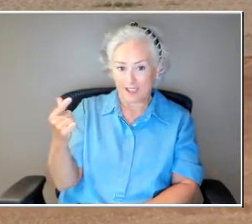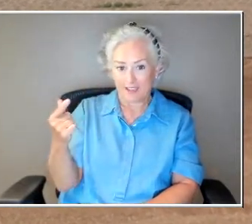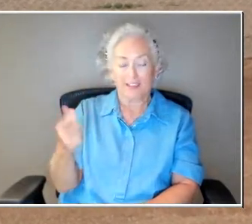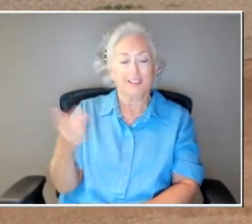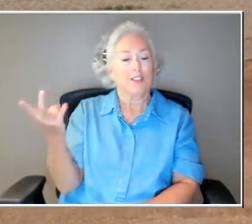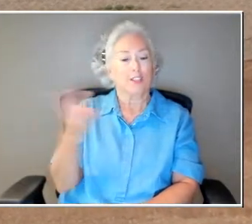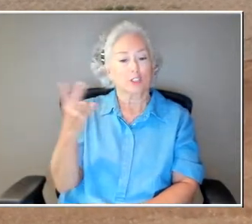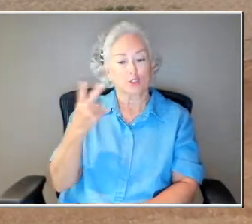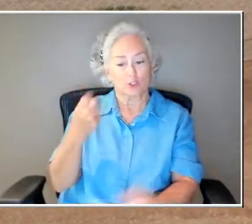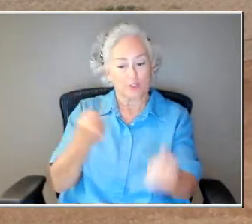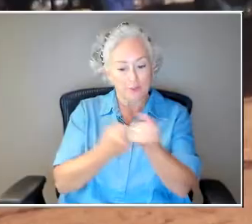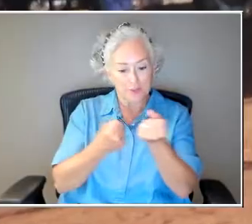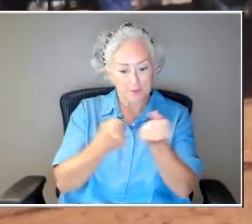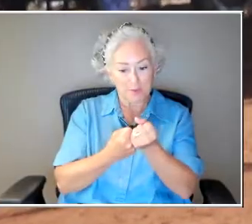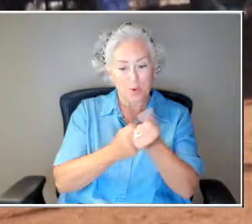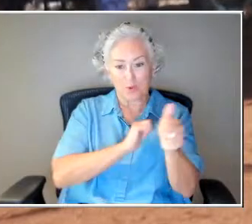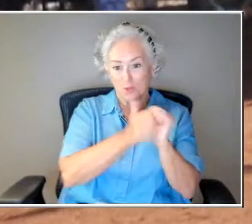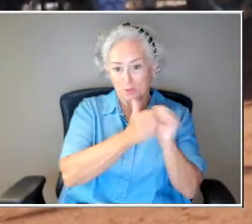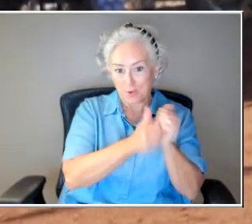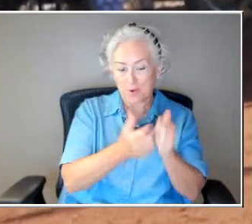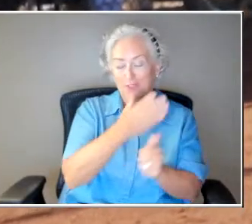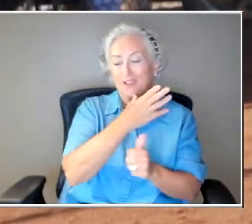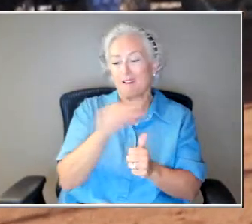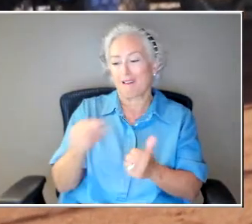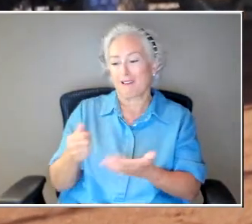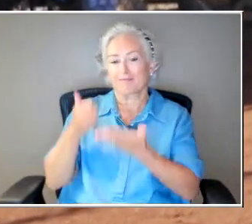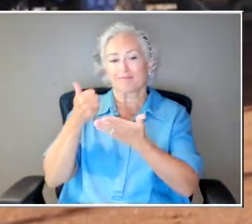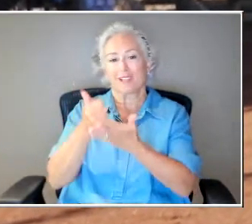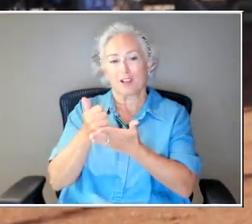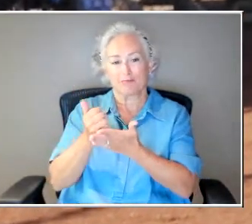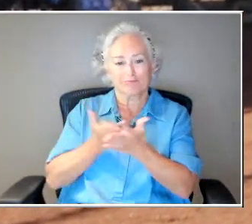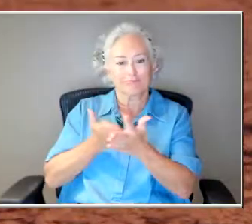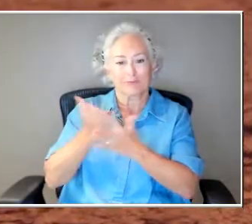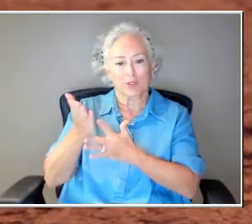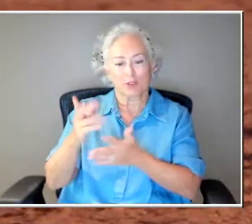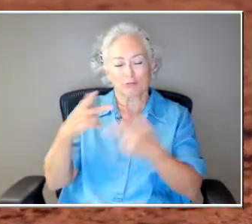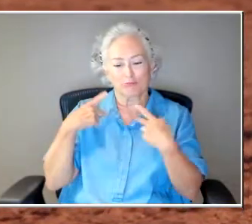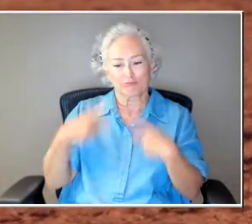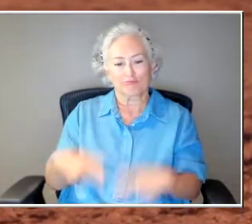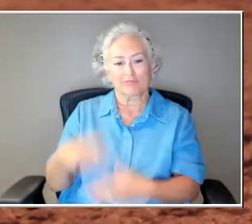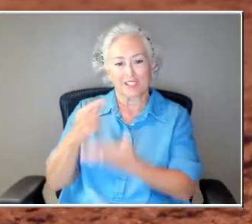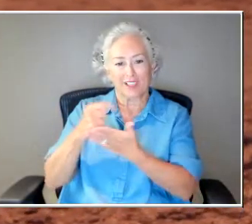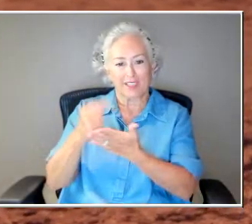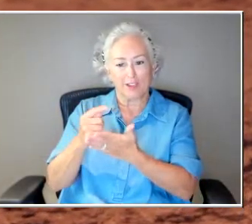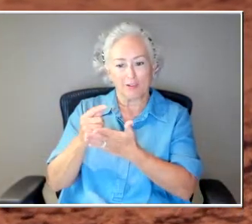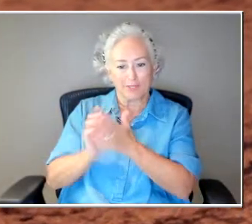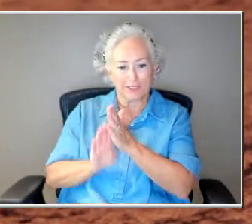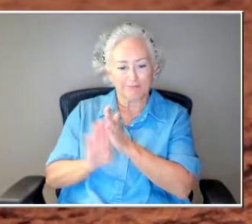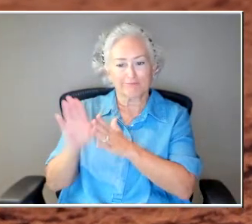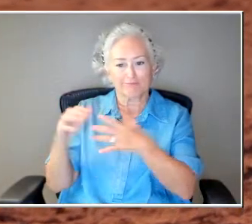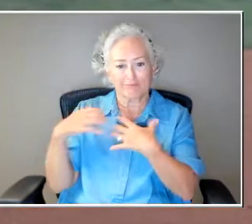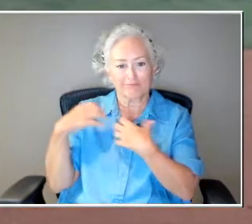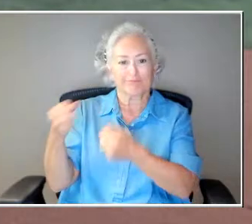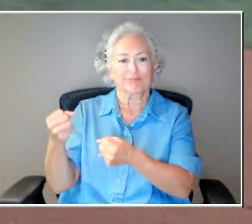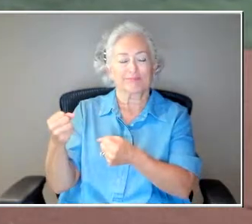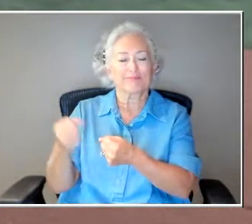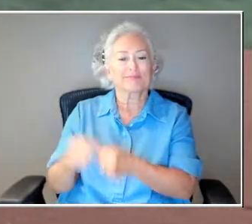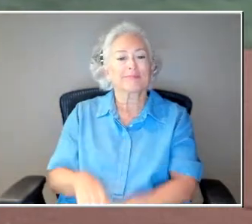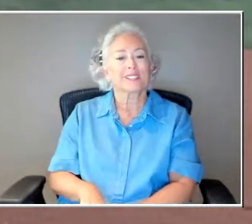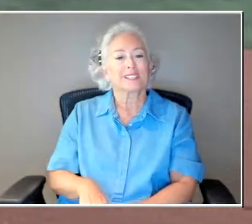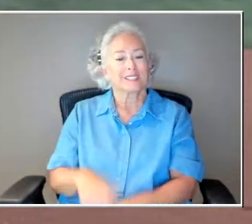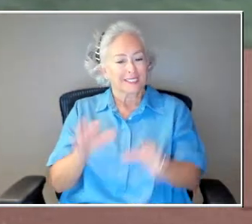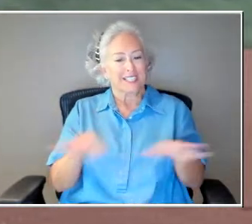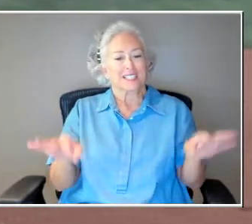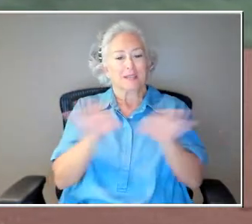deeply rooted in the community and cheering Cohen on. It's a special thing being a part of a smaller community where they'll see